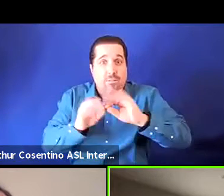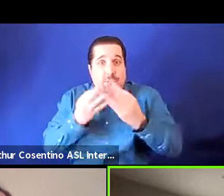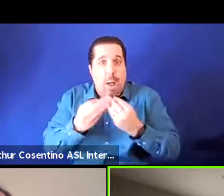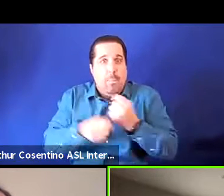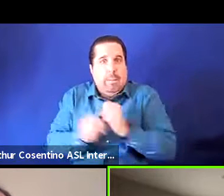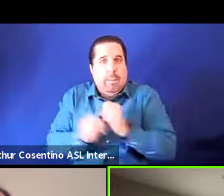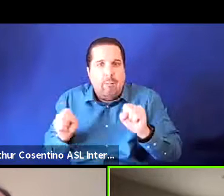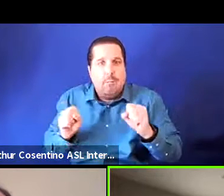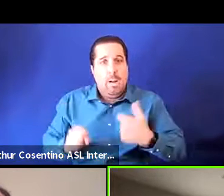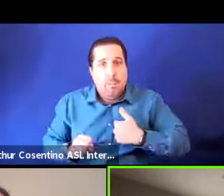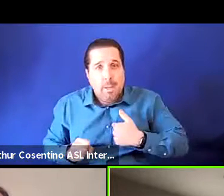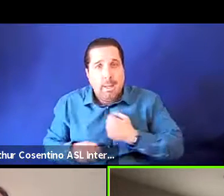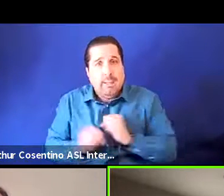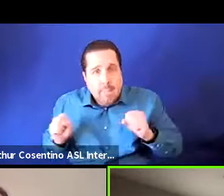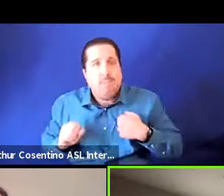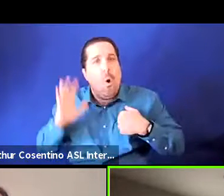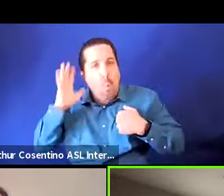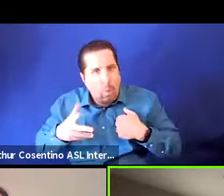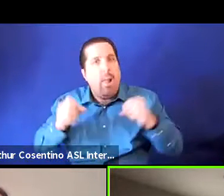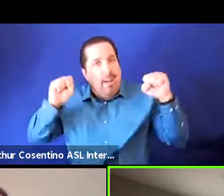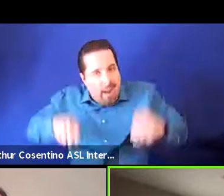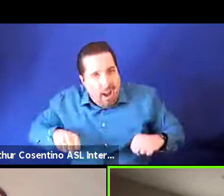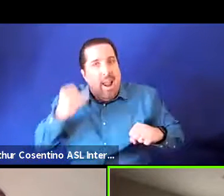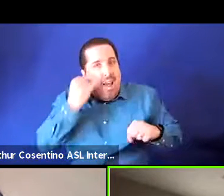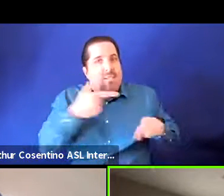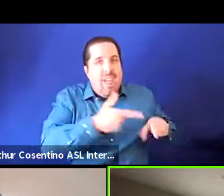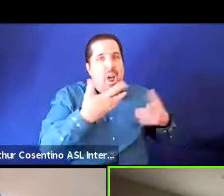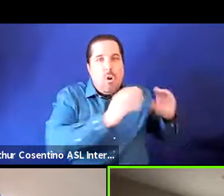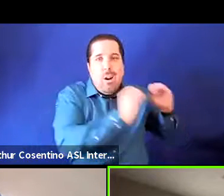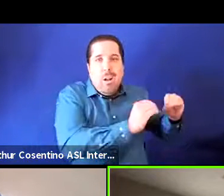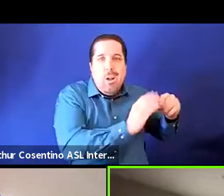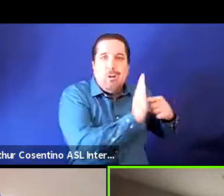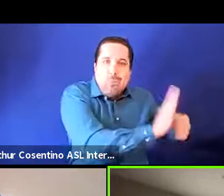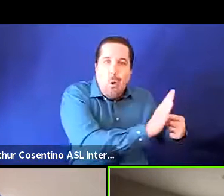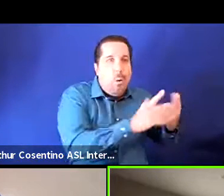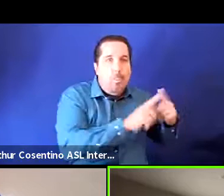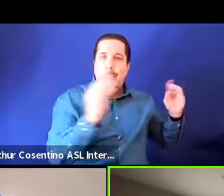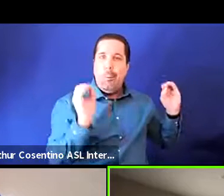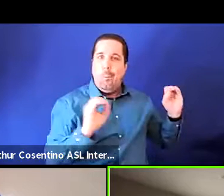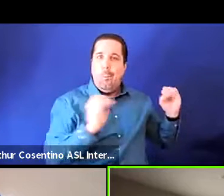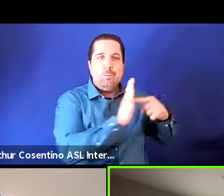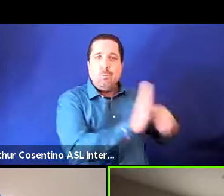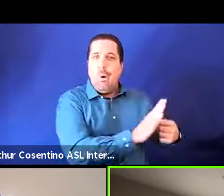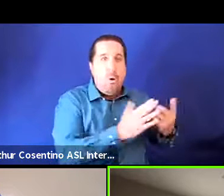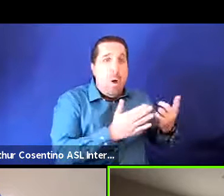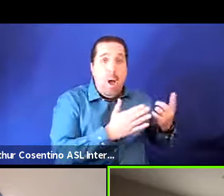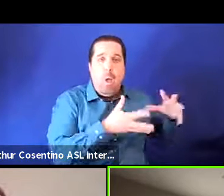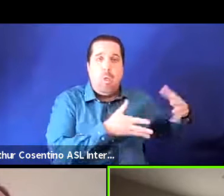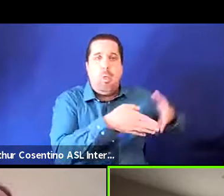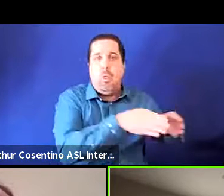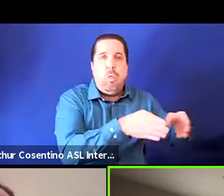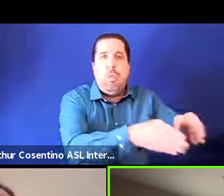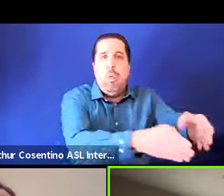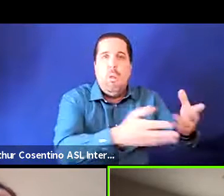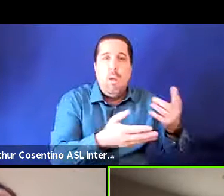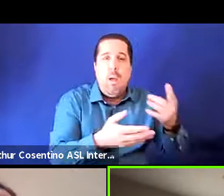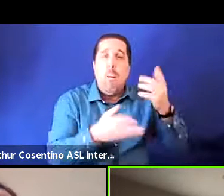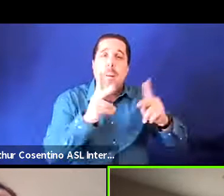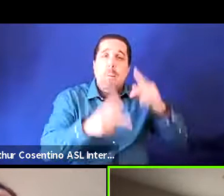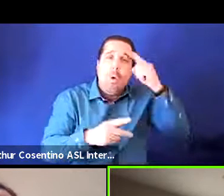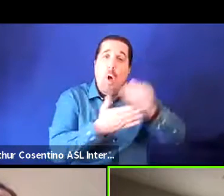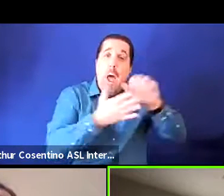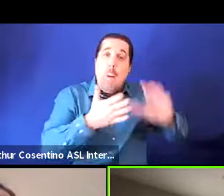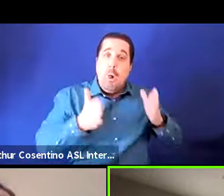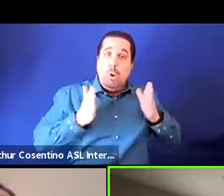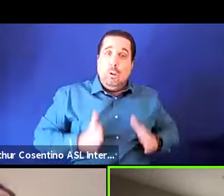me? I like to believe of those possibilities. I will always dream of possibilities. People often think that abolitionists don't think